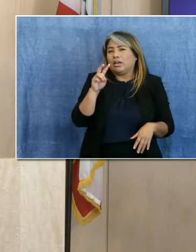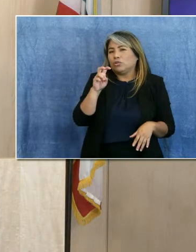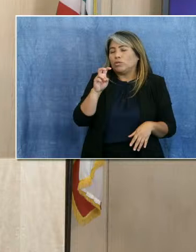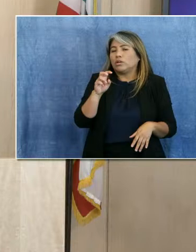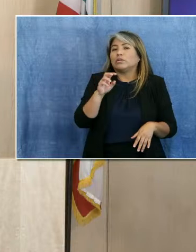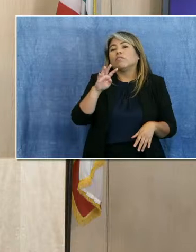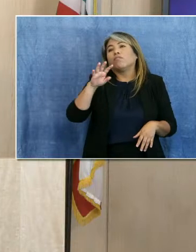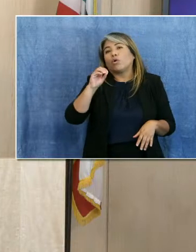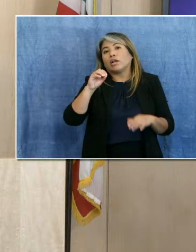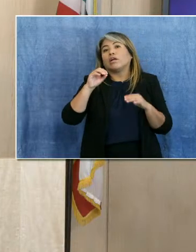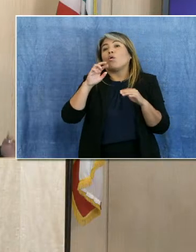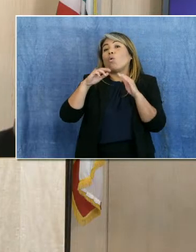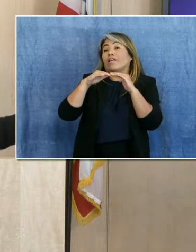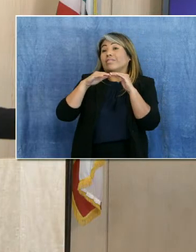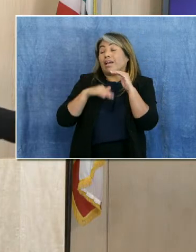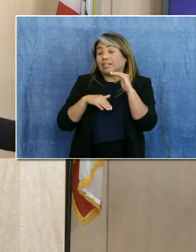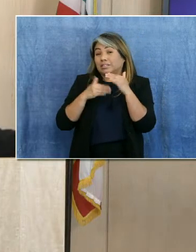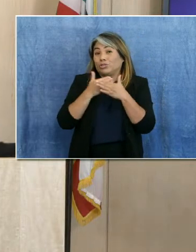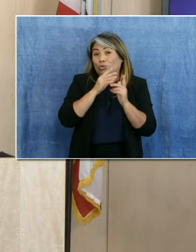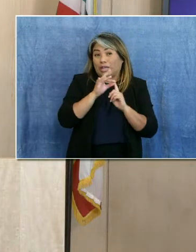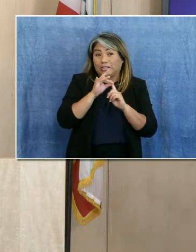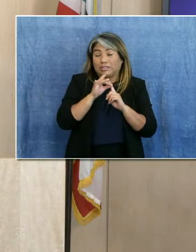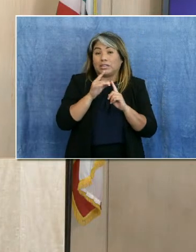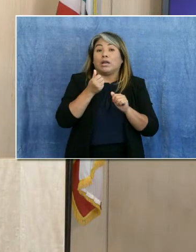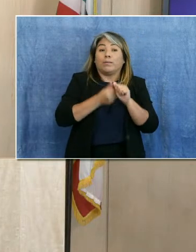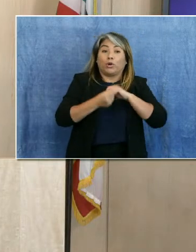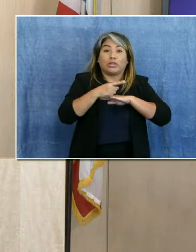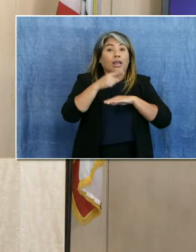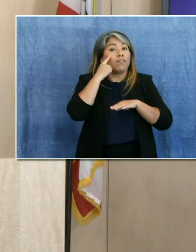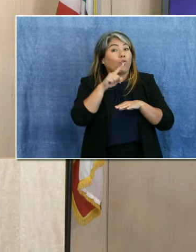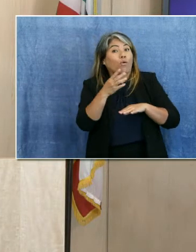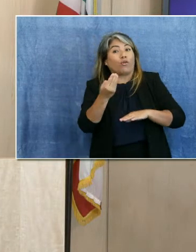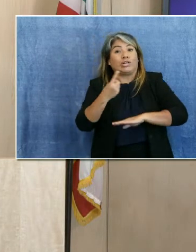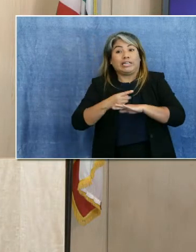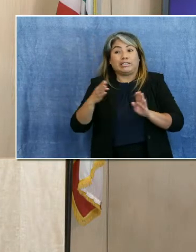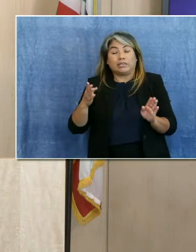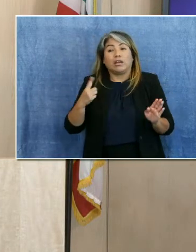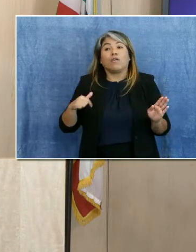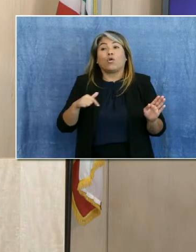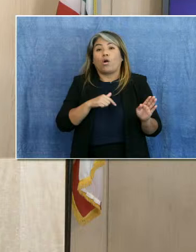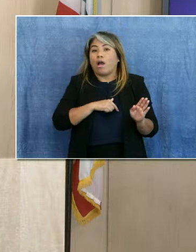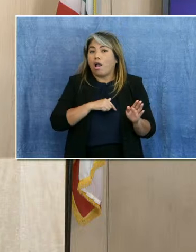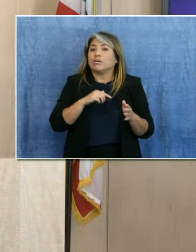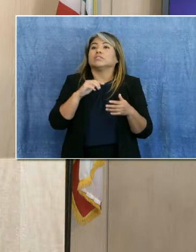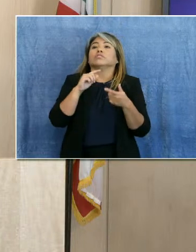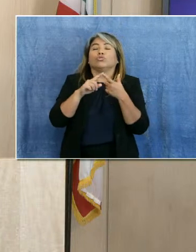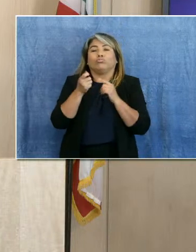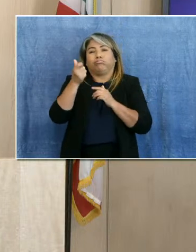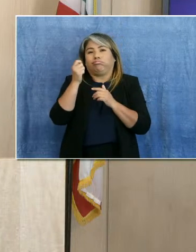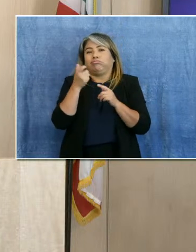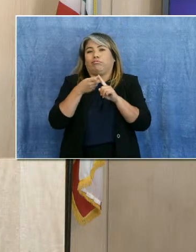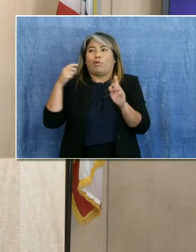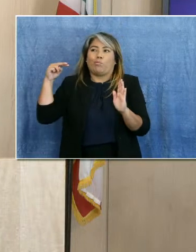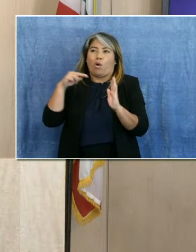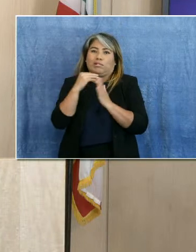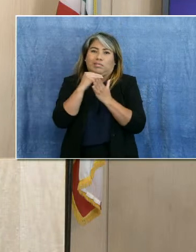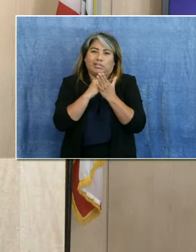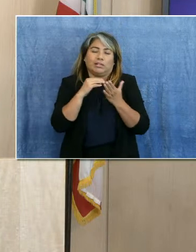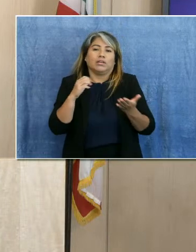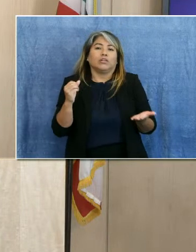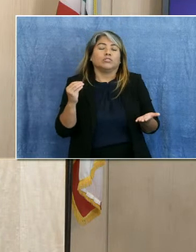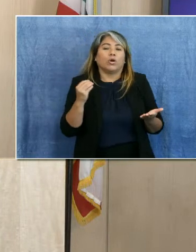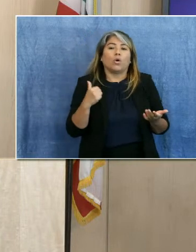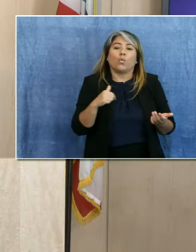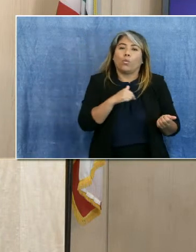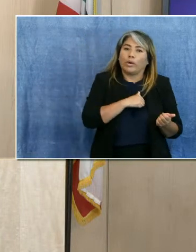240 or less new cases a day for 14 days for us to get off the monitoring list. So again,